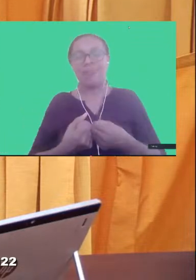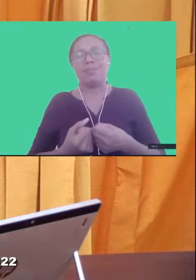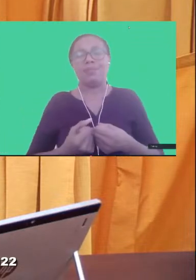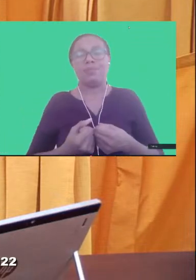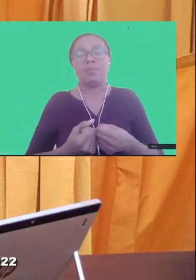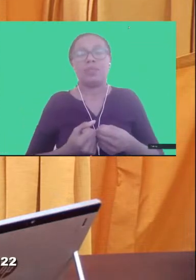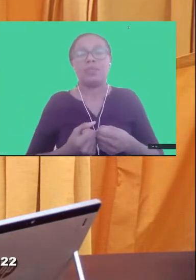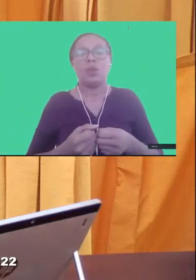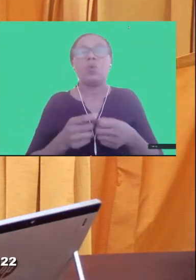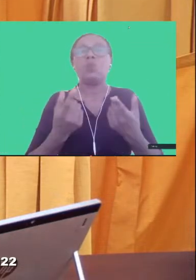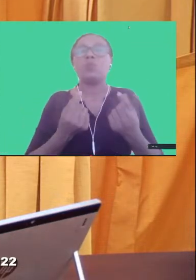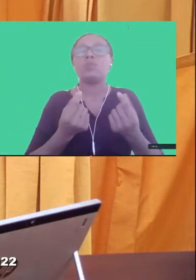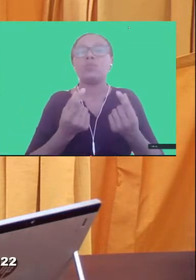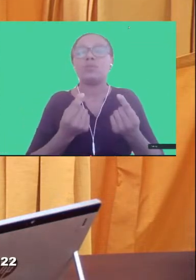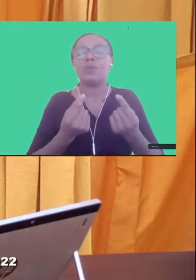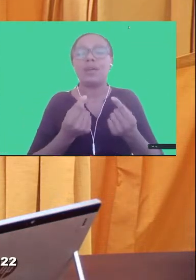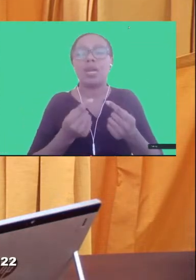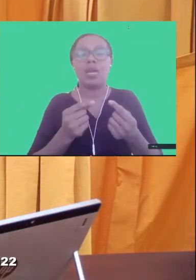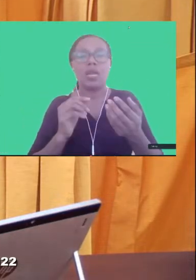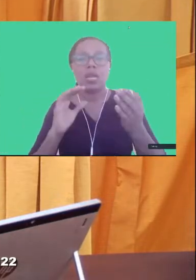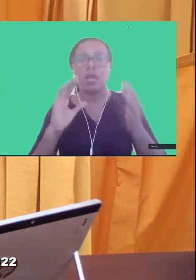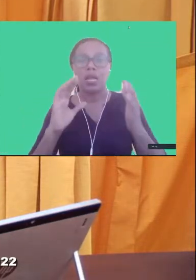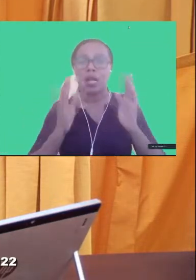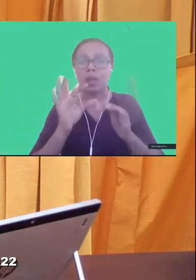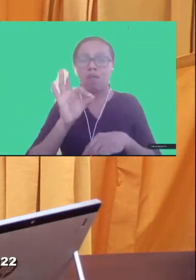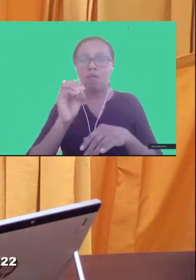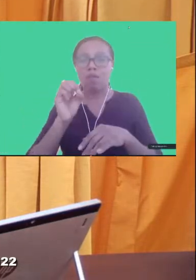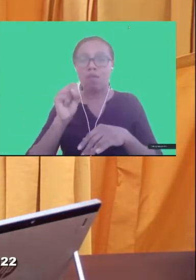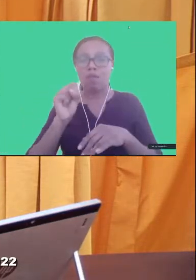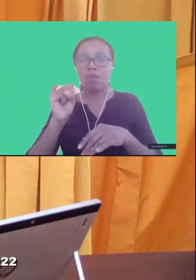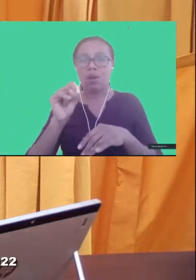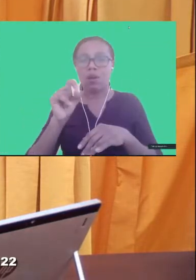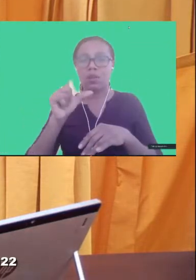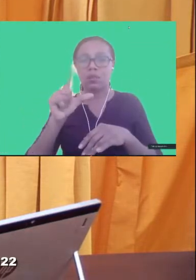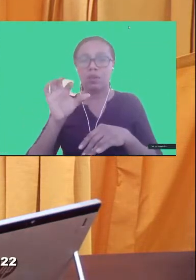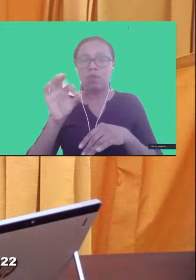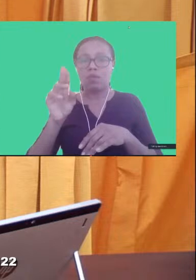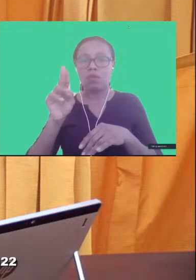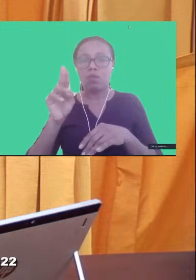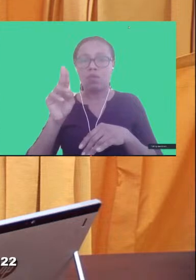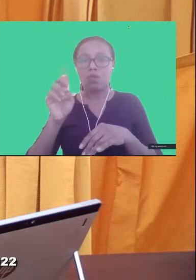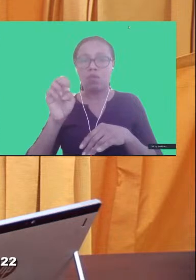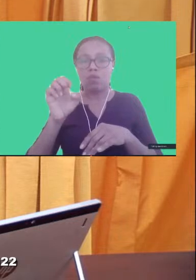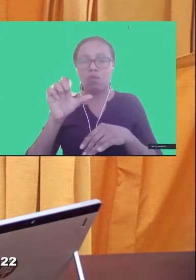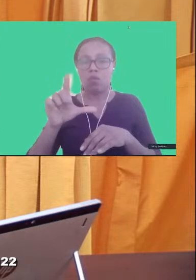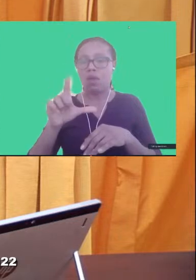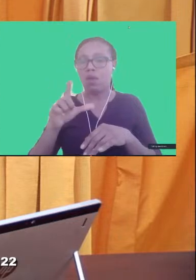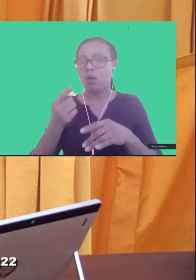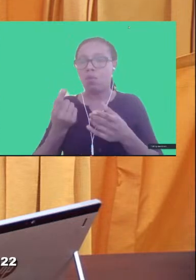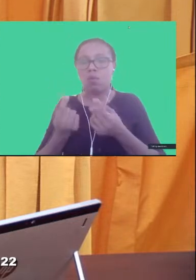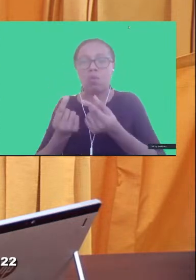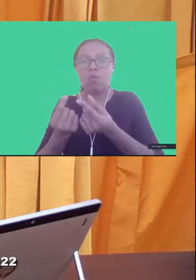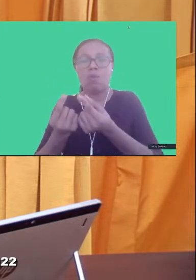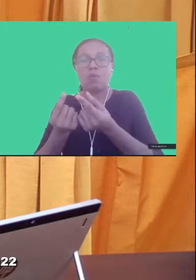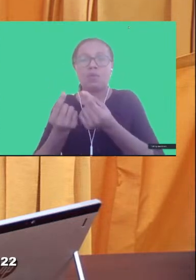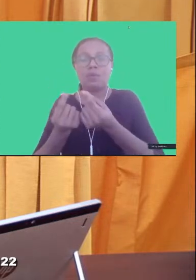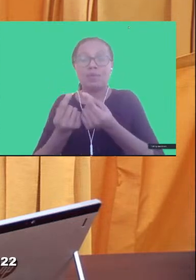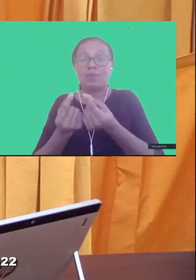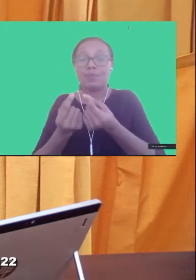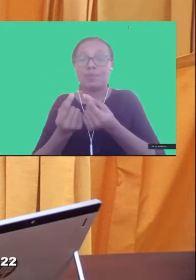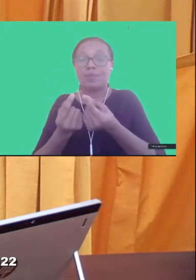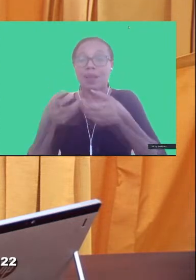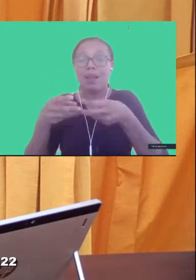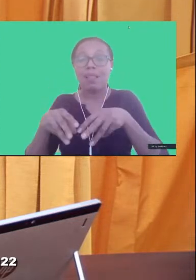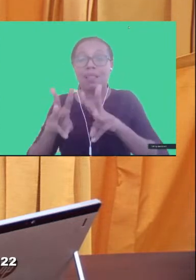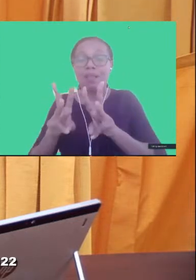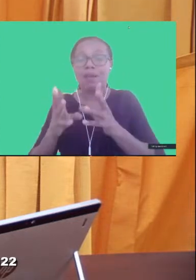brings, because fossil fuel then allows the energy to be dispatchable, where we can transfer it